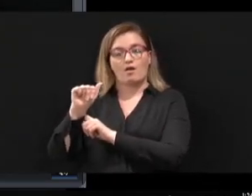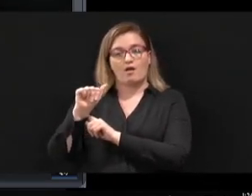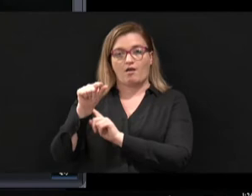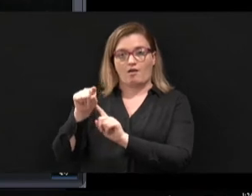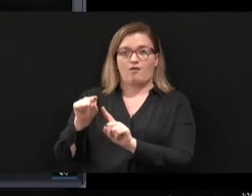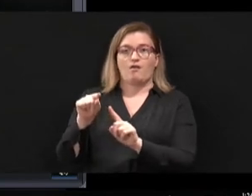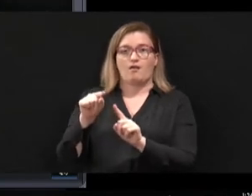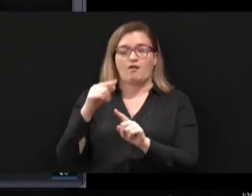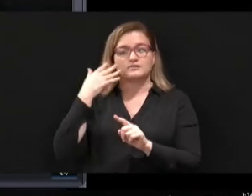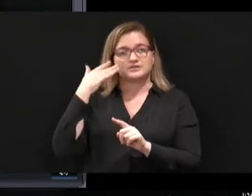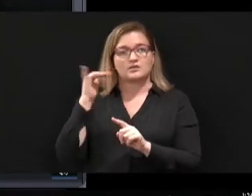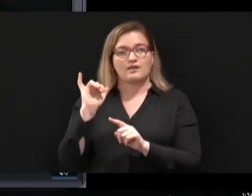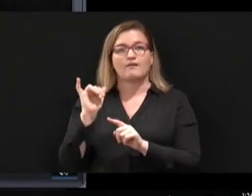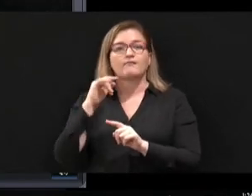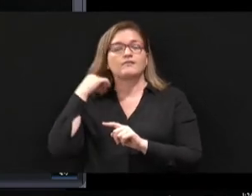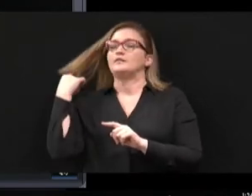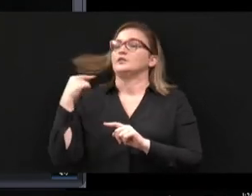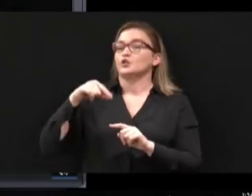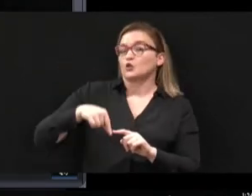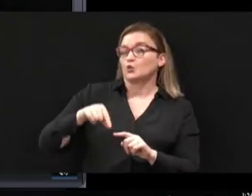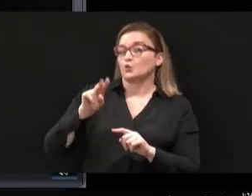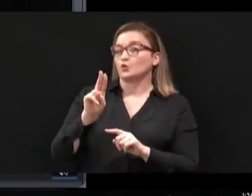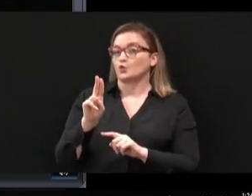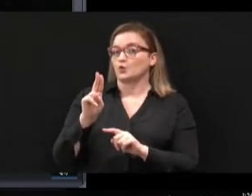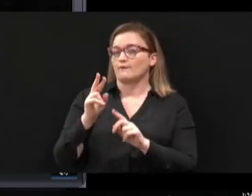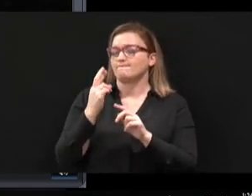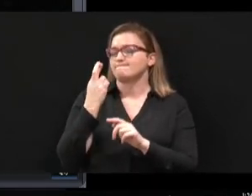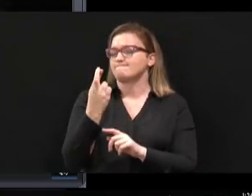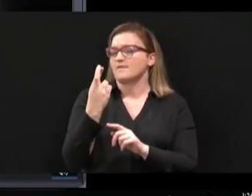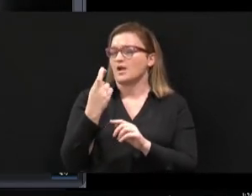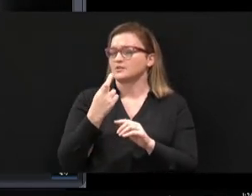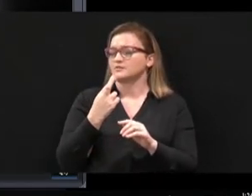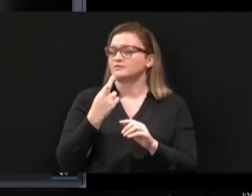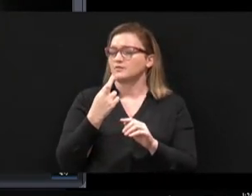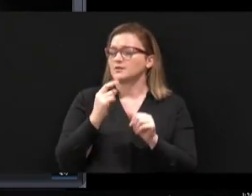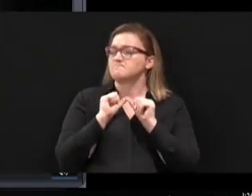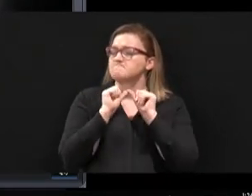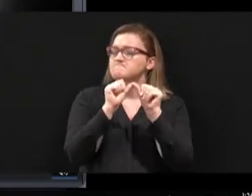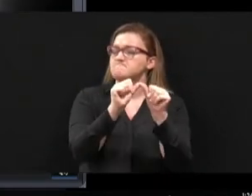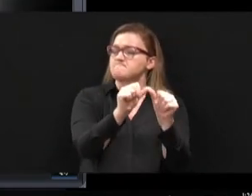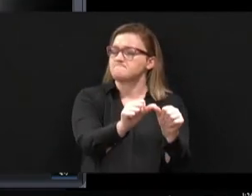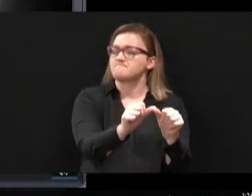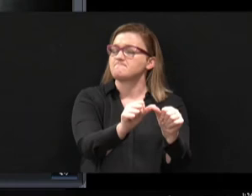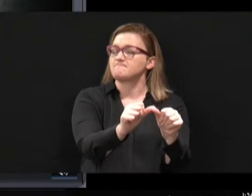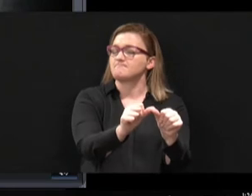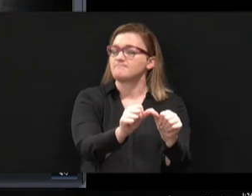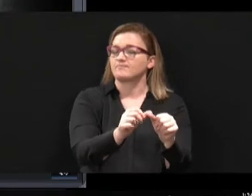Q and U are friends until the end. Good job.